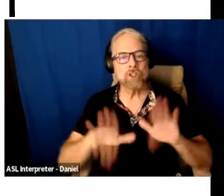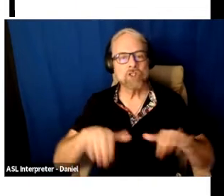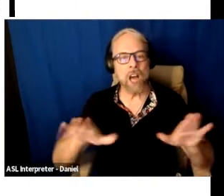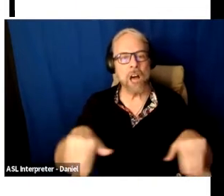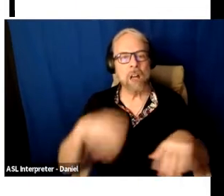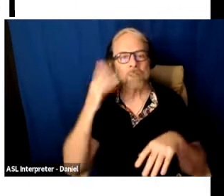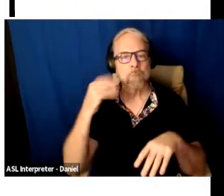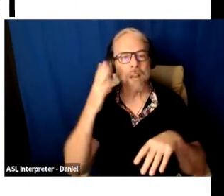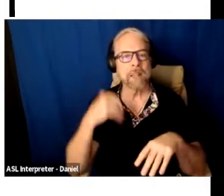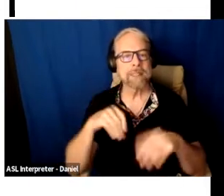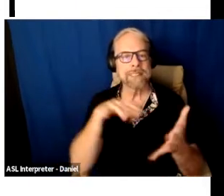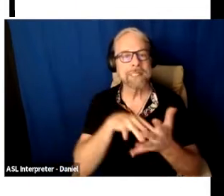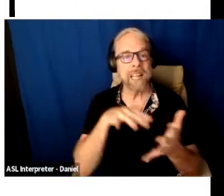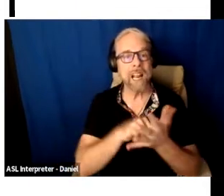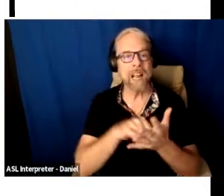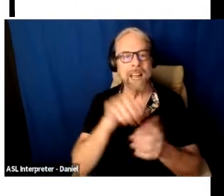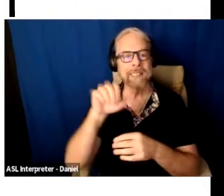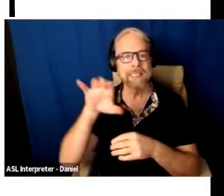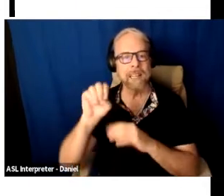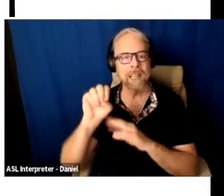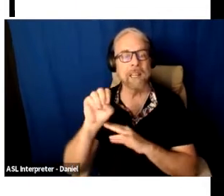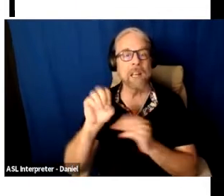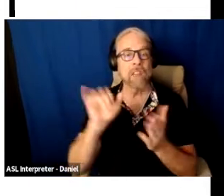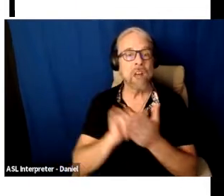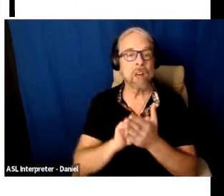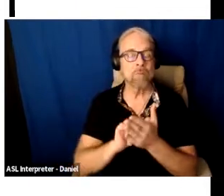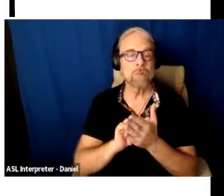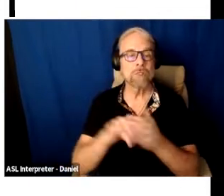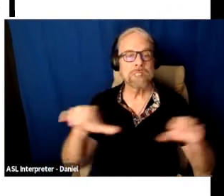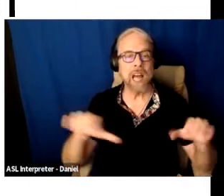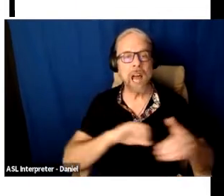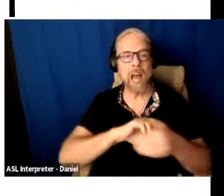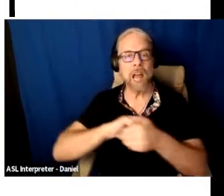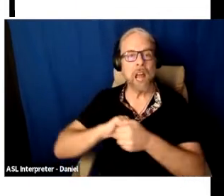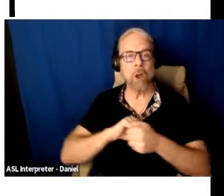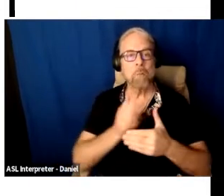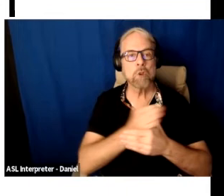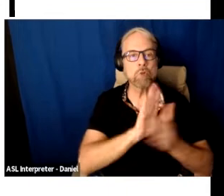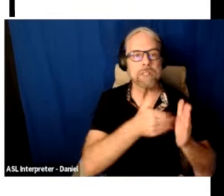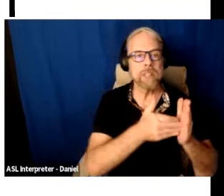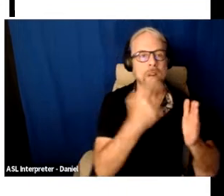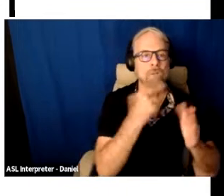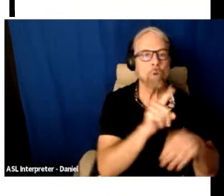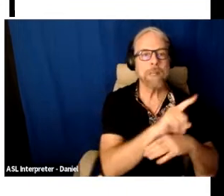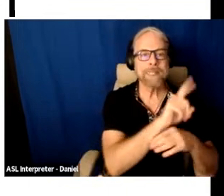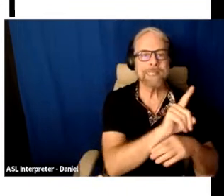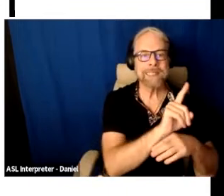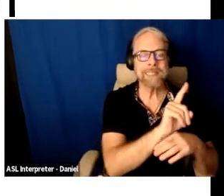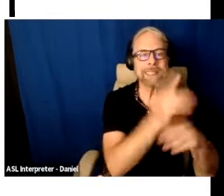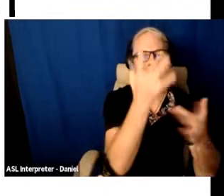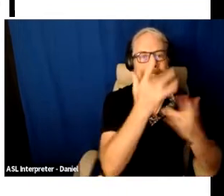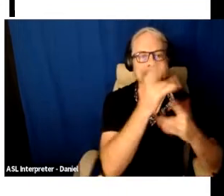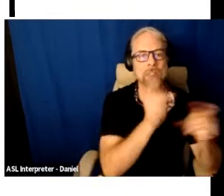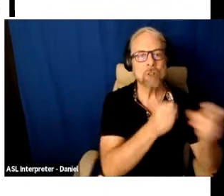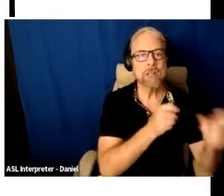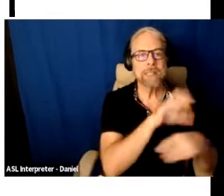study was conducted as a collaboration between the Centers for Disease Control, where Dr. Robert